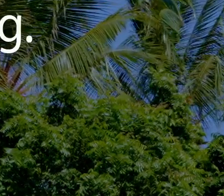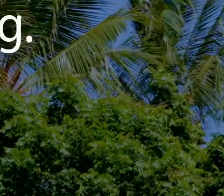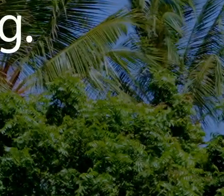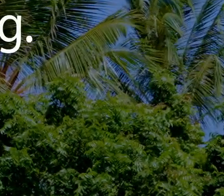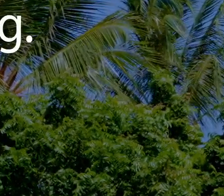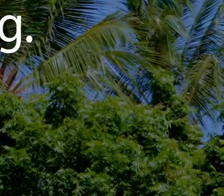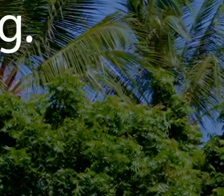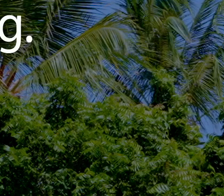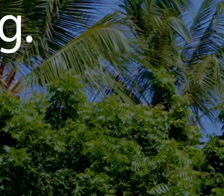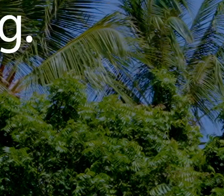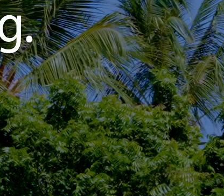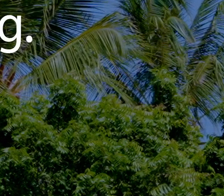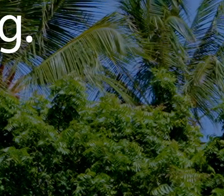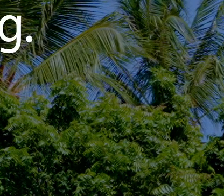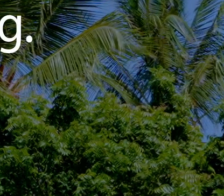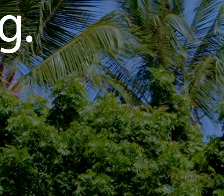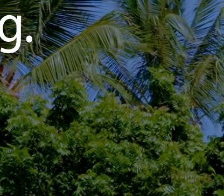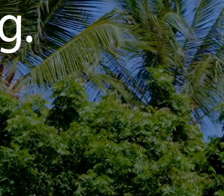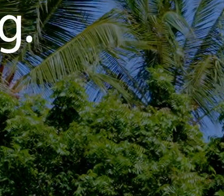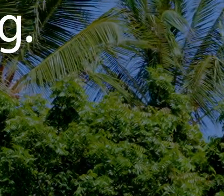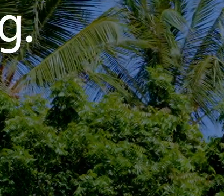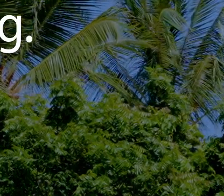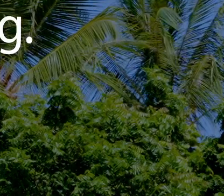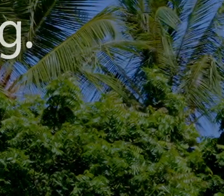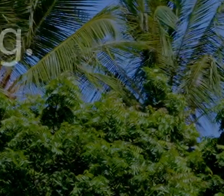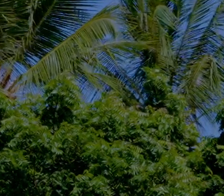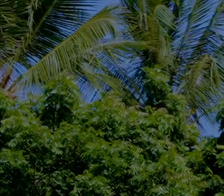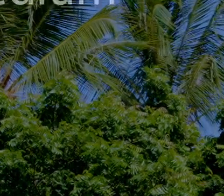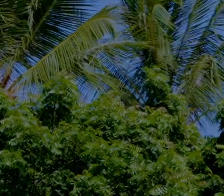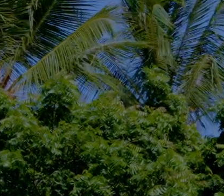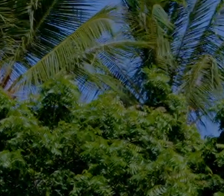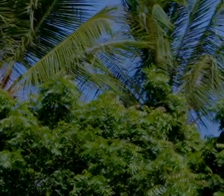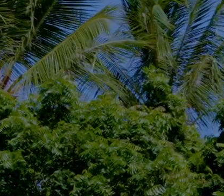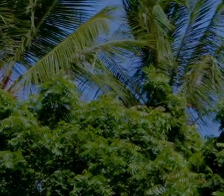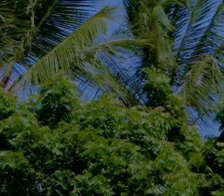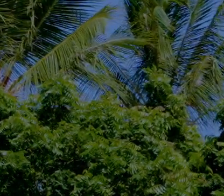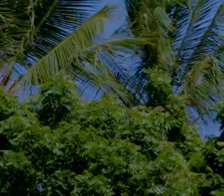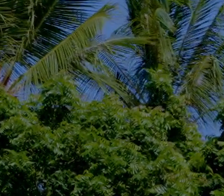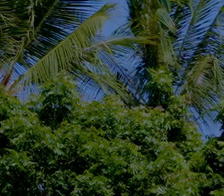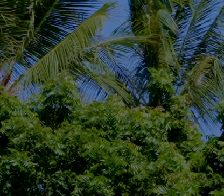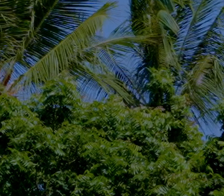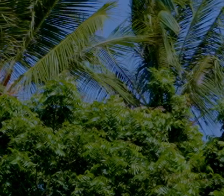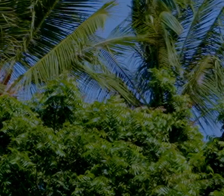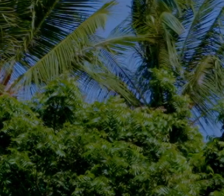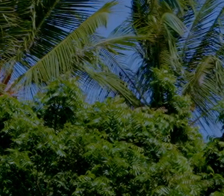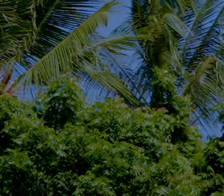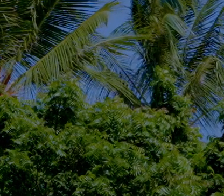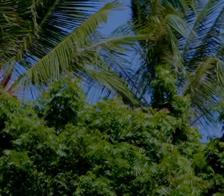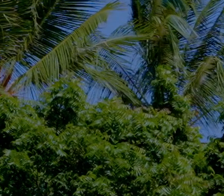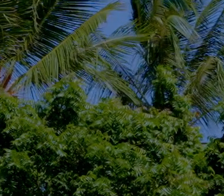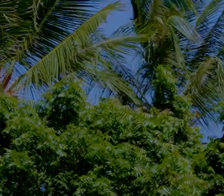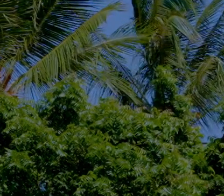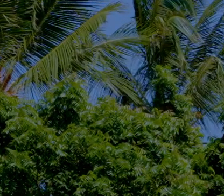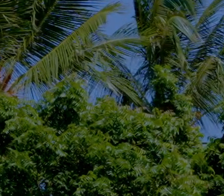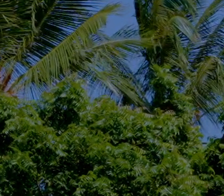which is an approach to early childhood education where play is the primary medium for teaching and learning. The third one is